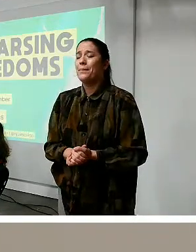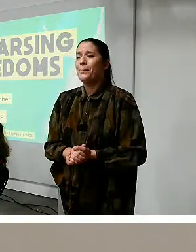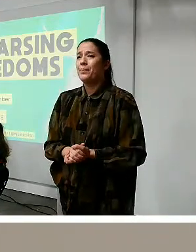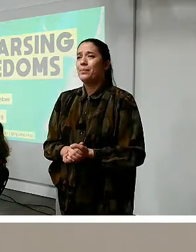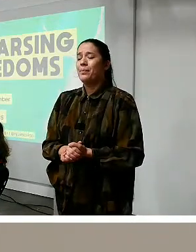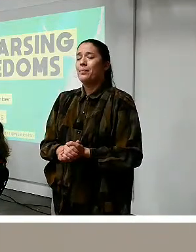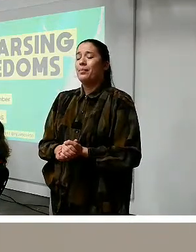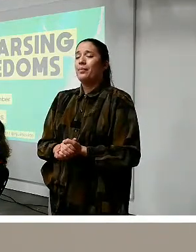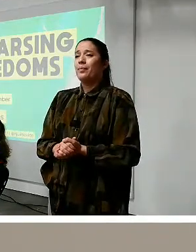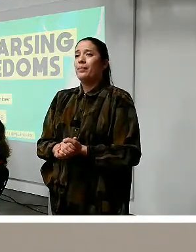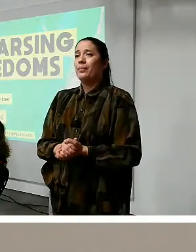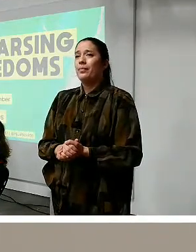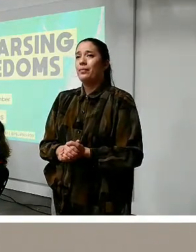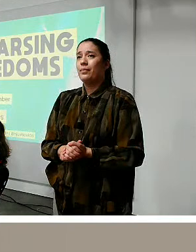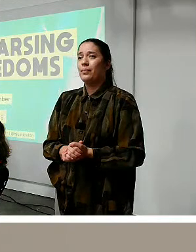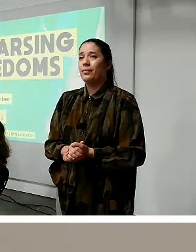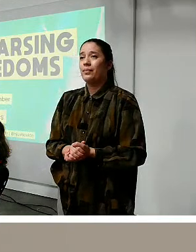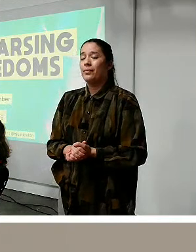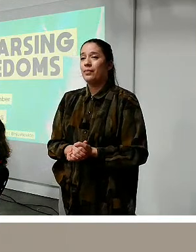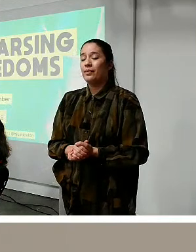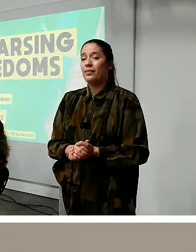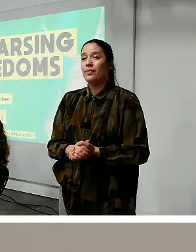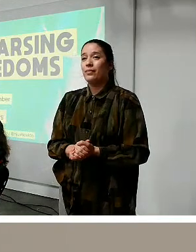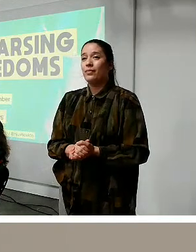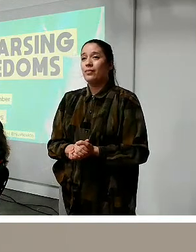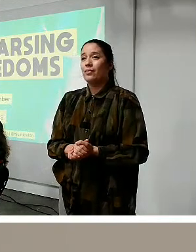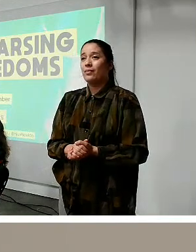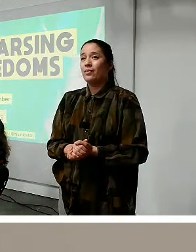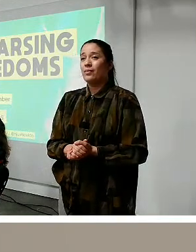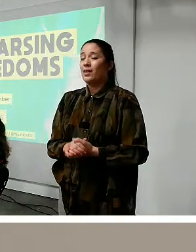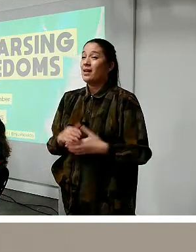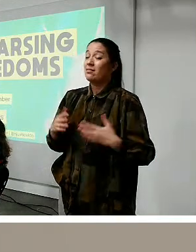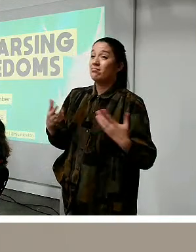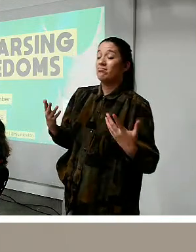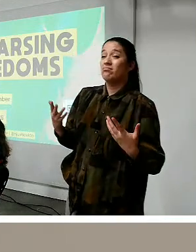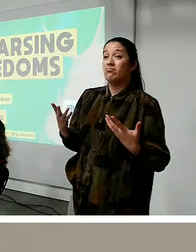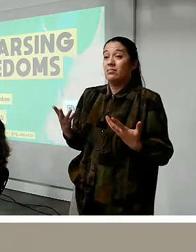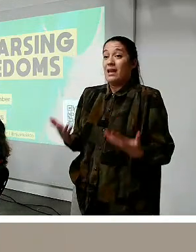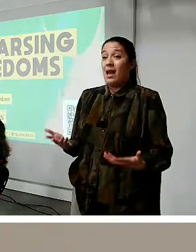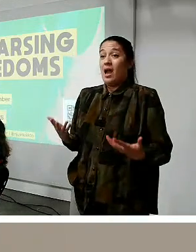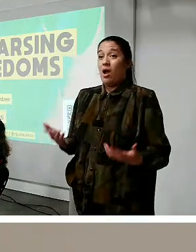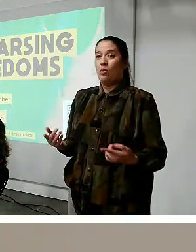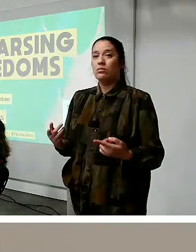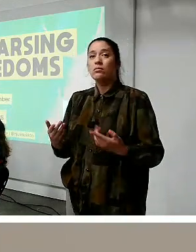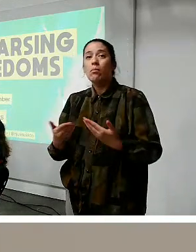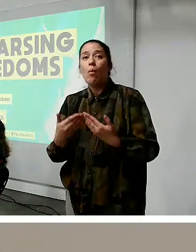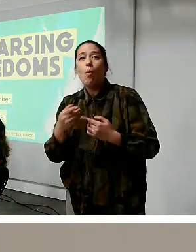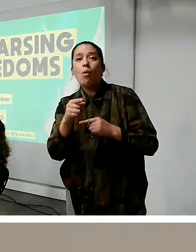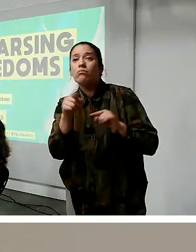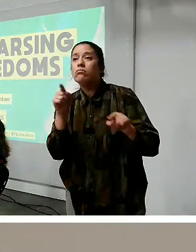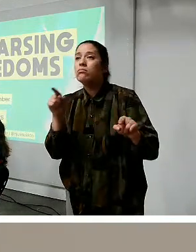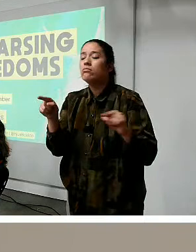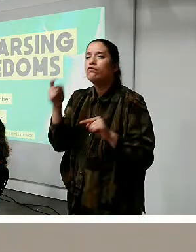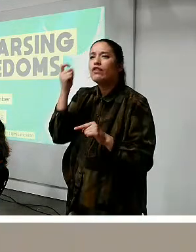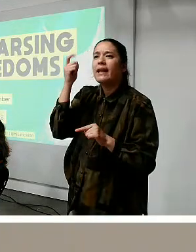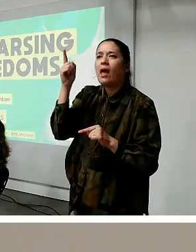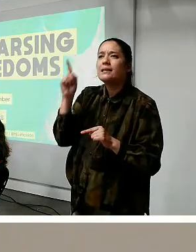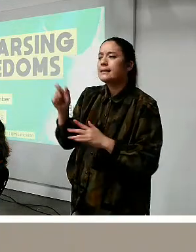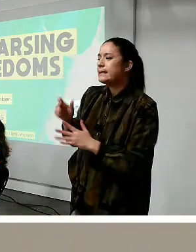of now come into contact with what it's like to be disabled in this world, or seeing how disabled people are